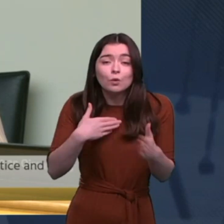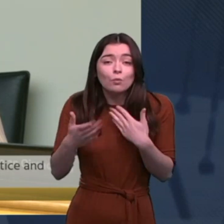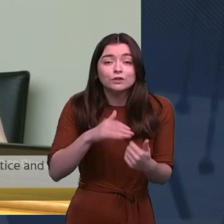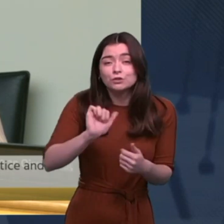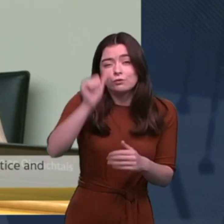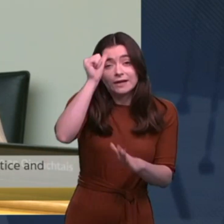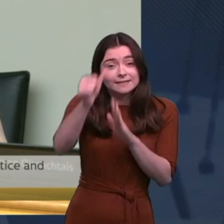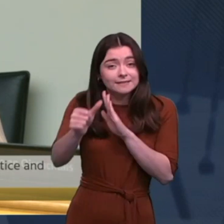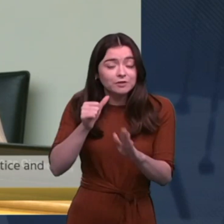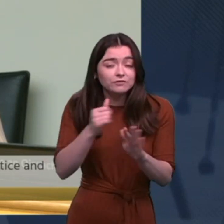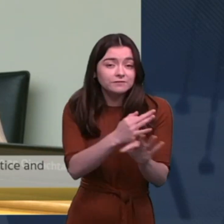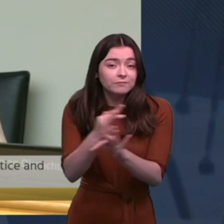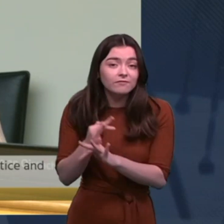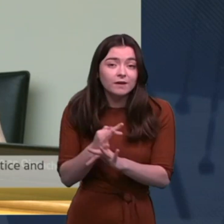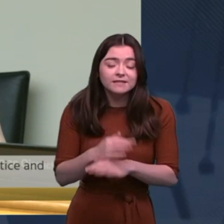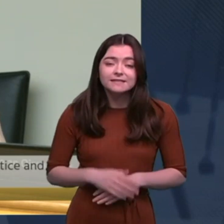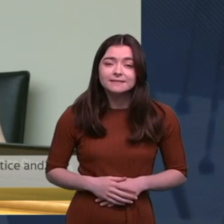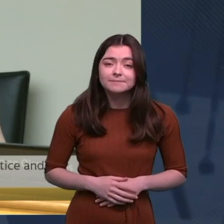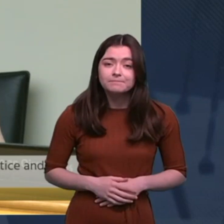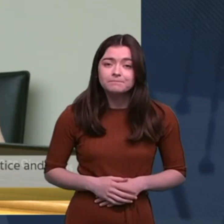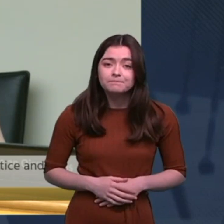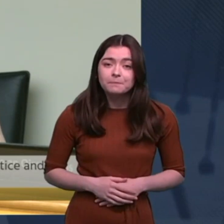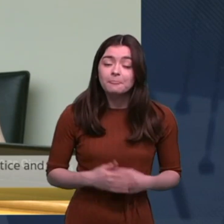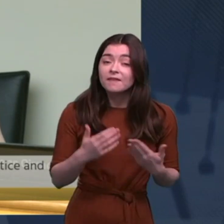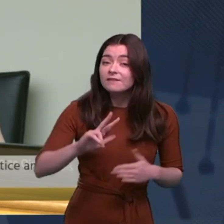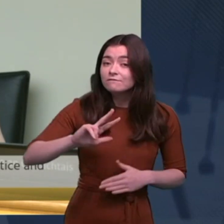from families? And for Triple P,